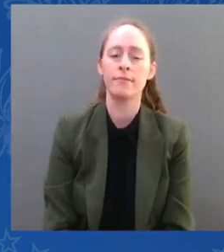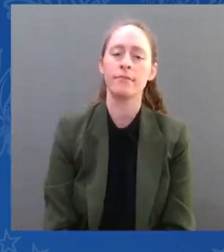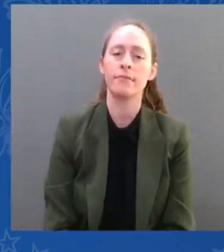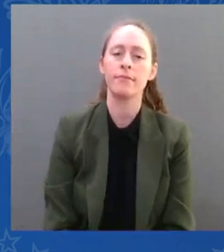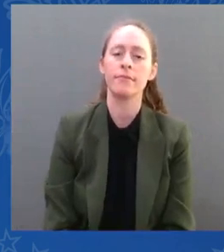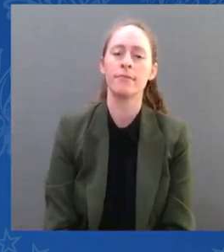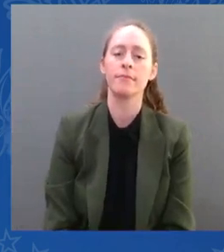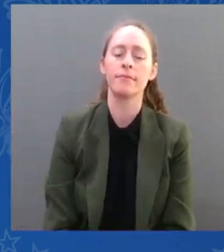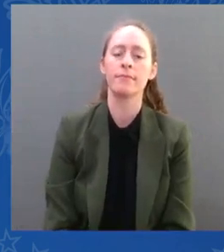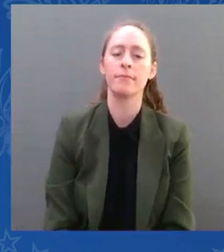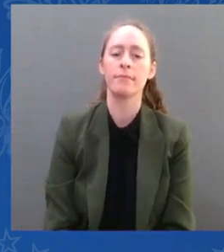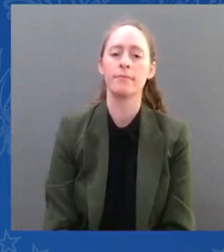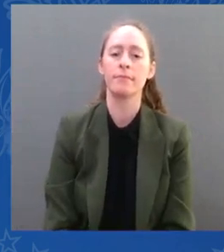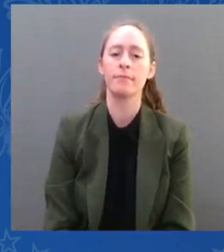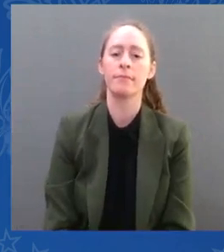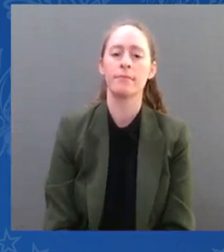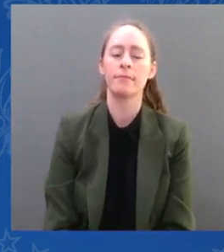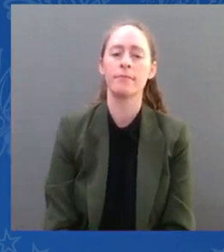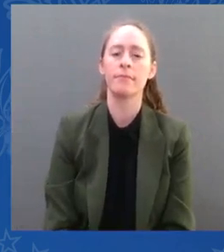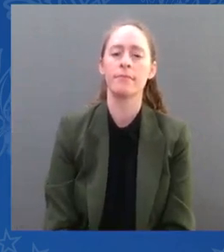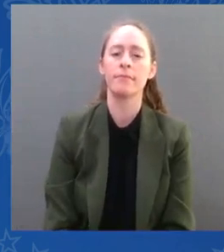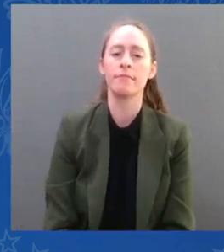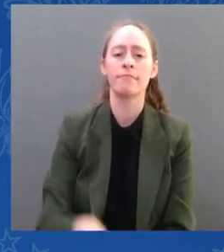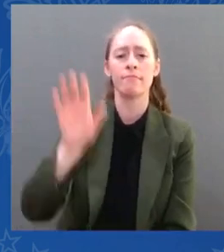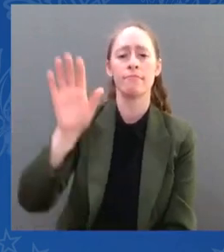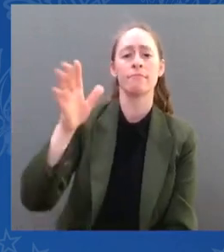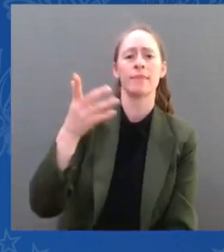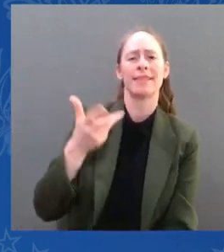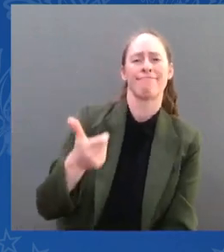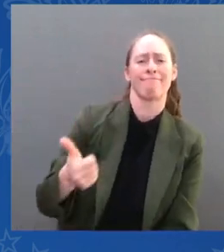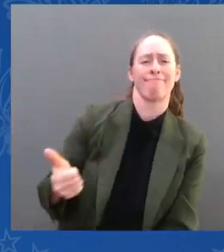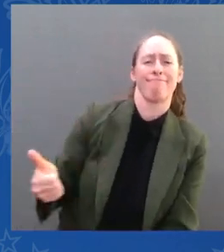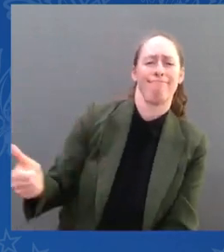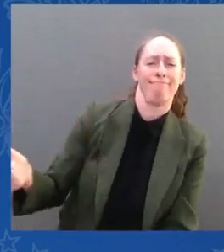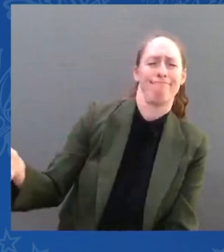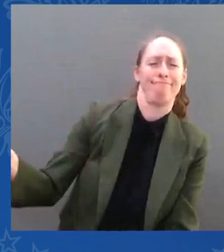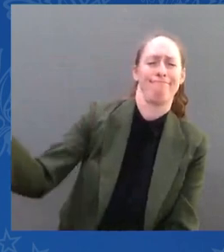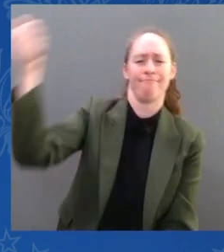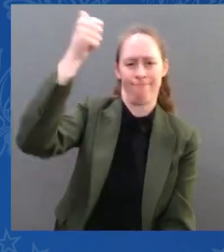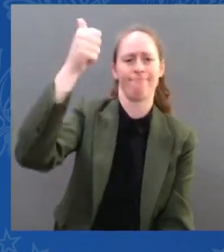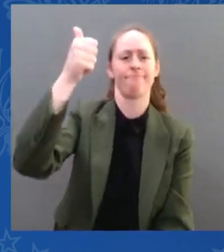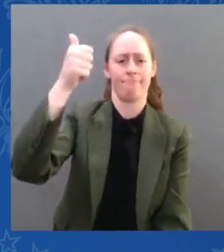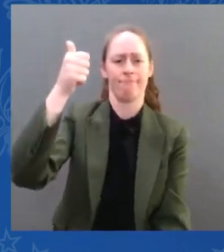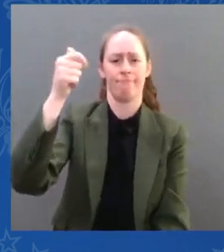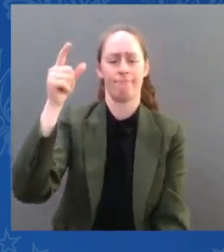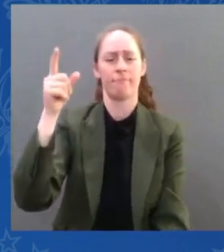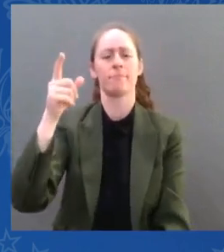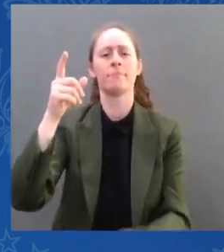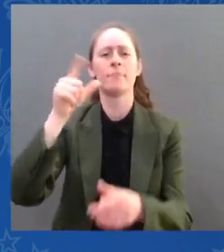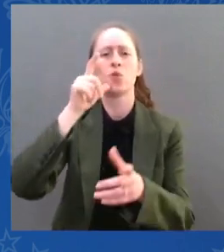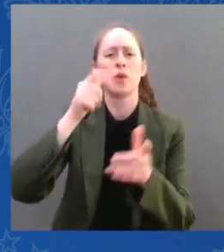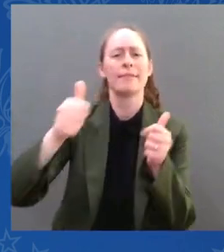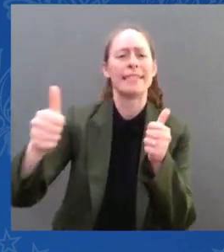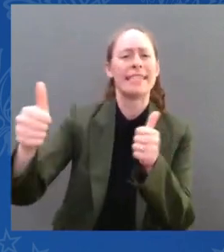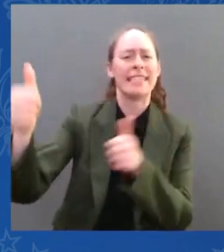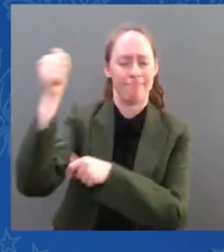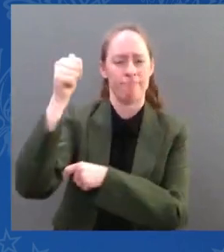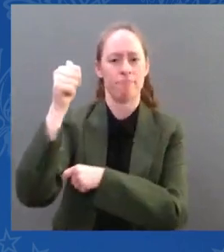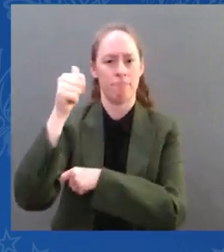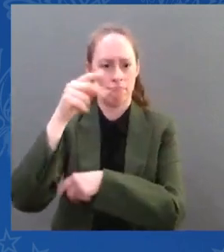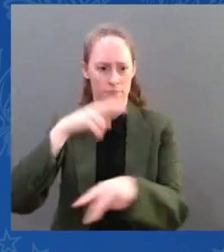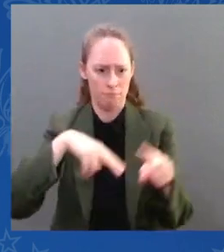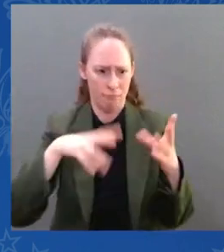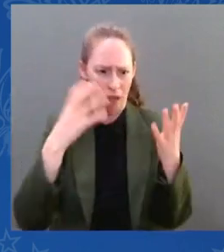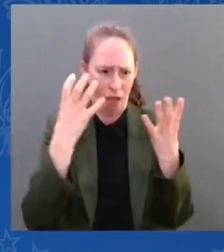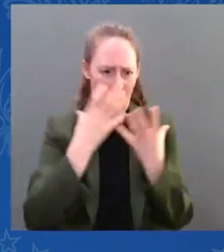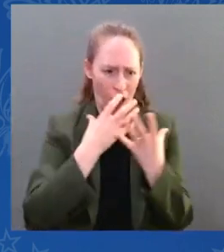earned. But in retirement, General Otis made sure to correct the record and fully document Birdwell's actions to make